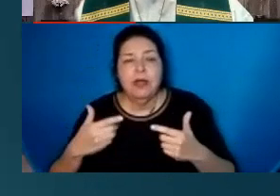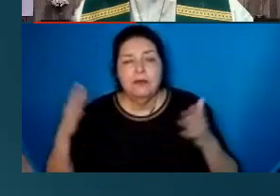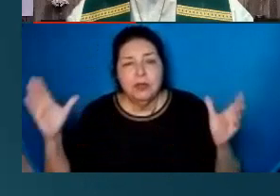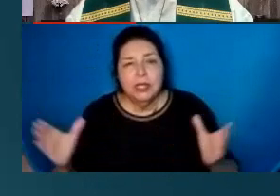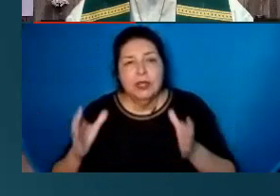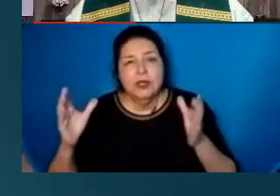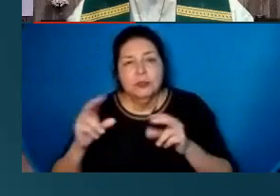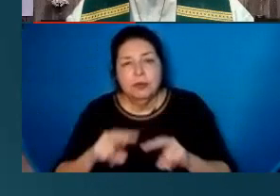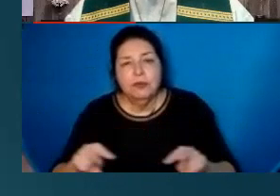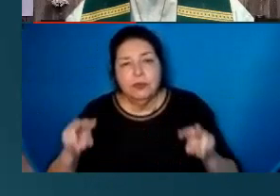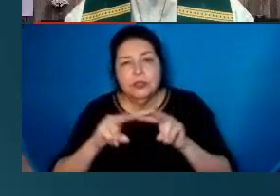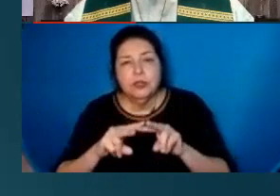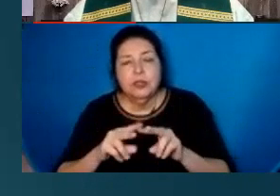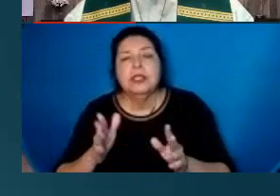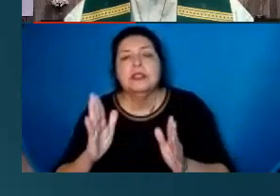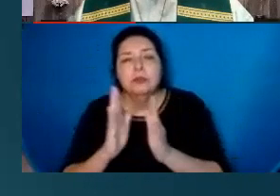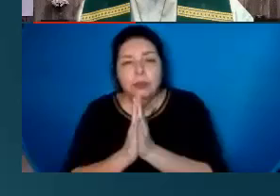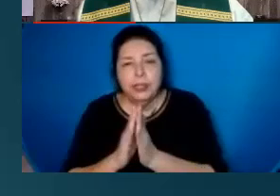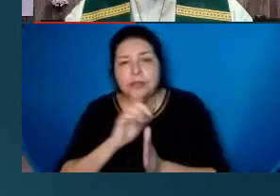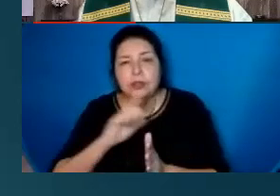virtue, let us pray to the Lord.